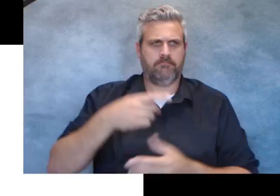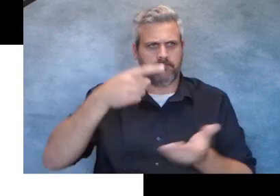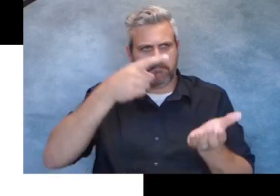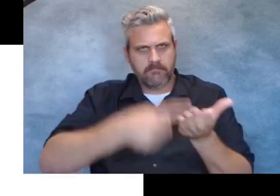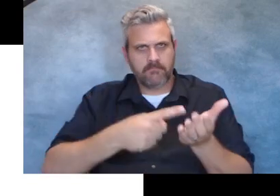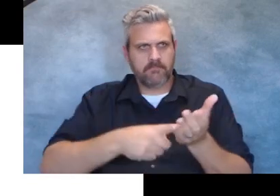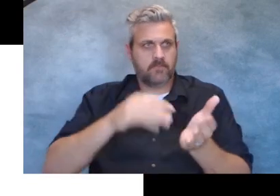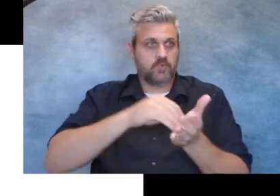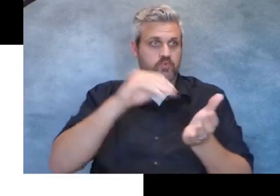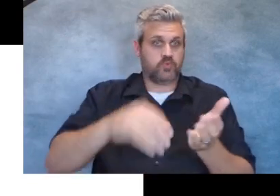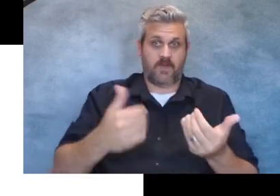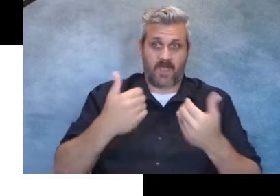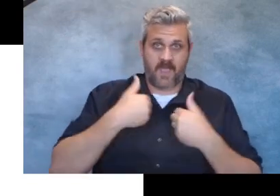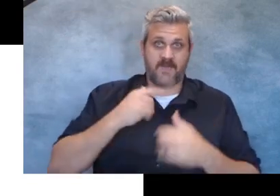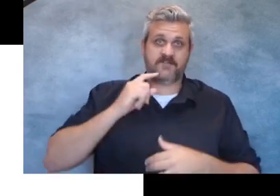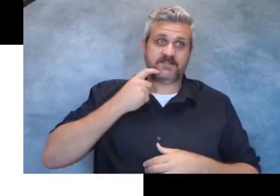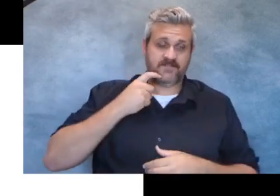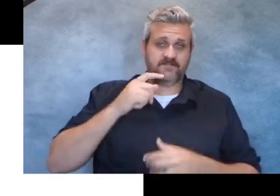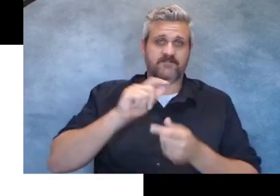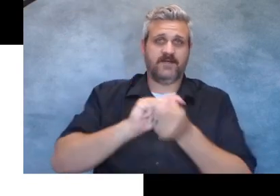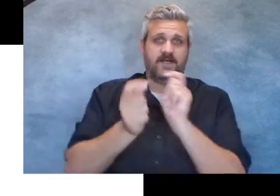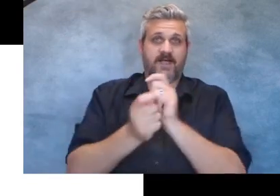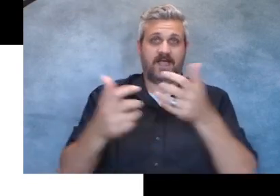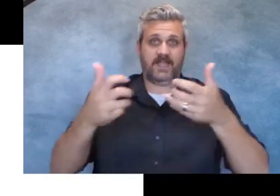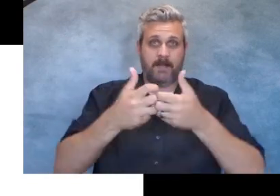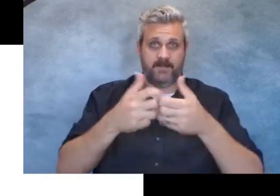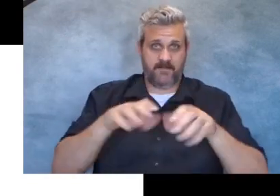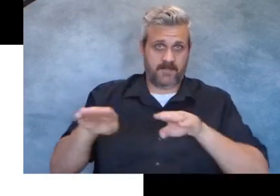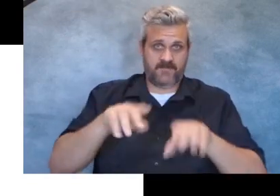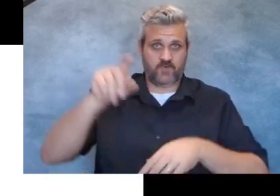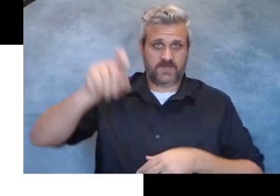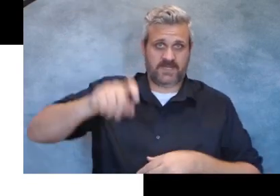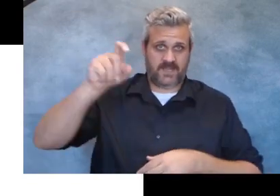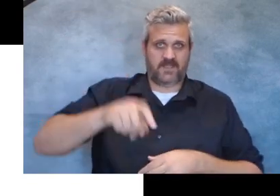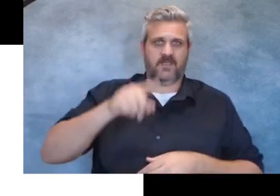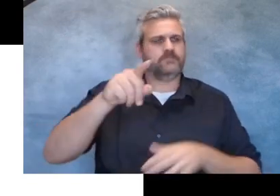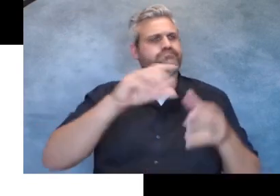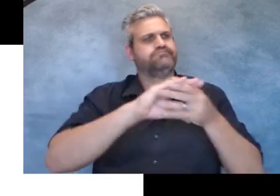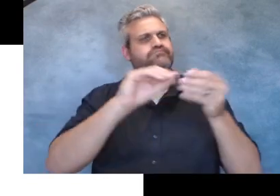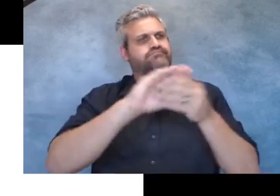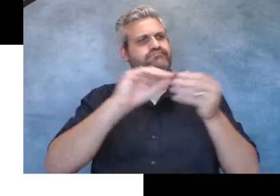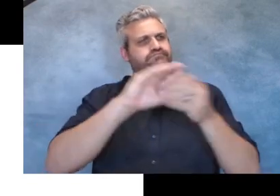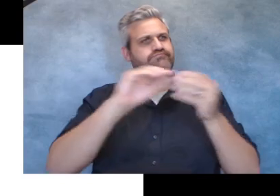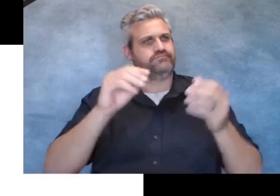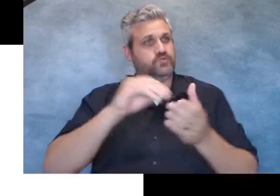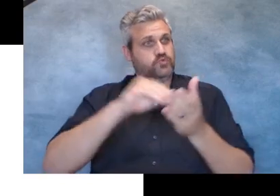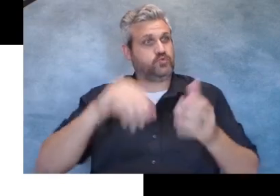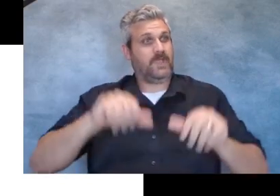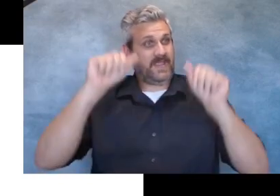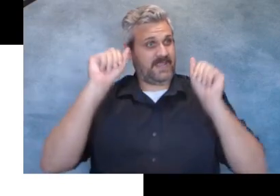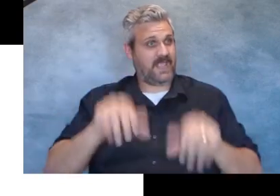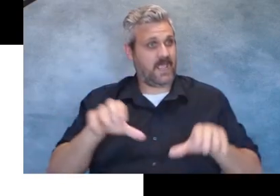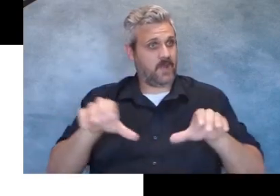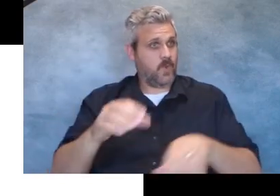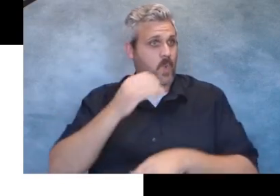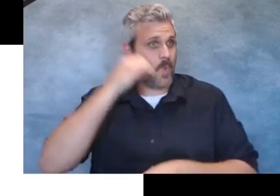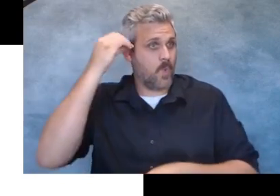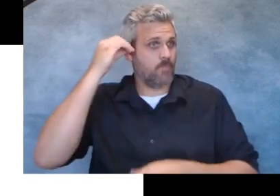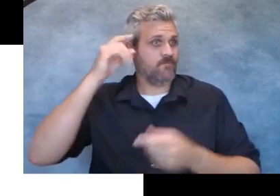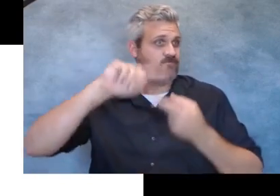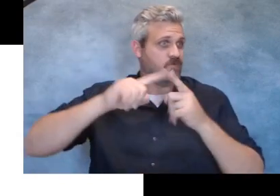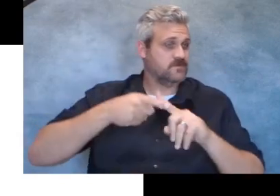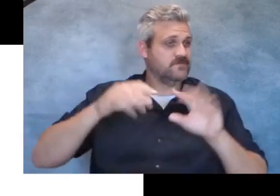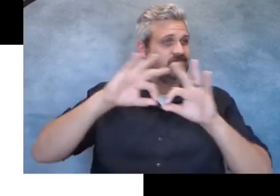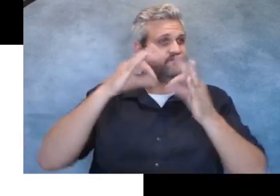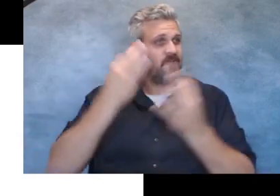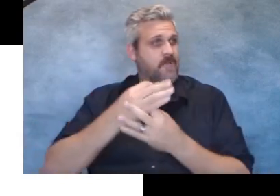if your student has significant adaptive behavior needs, share what your student is able to do at home, with friends and family, or